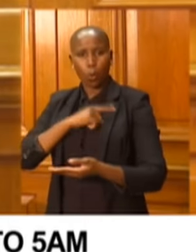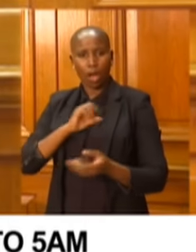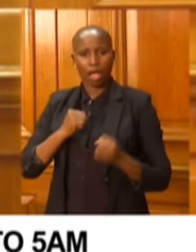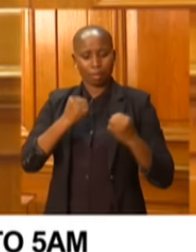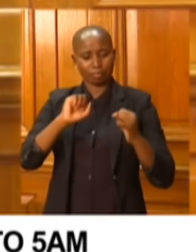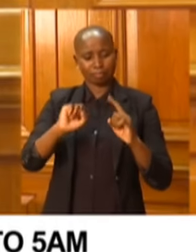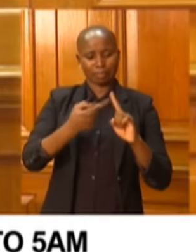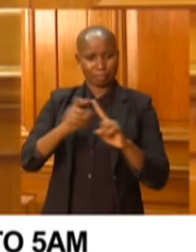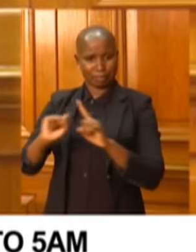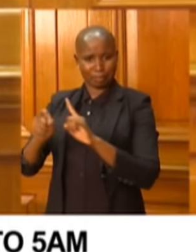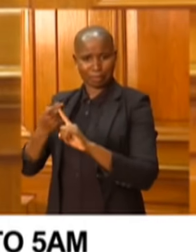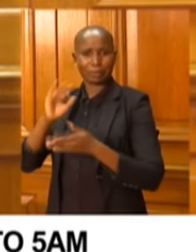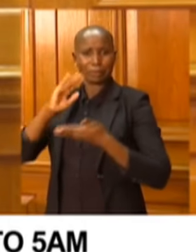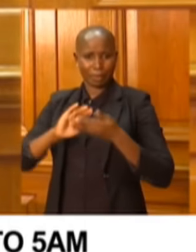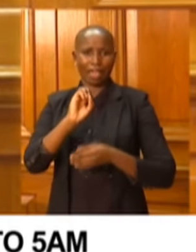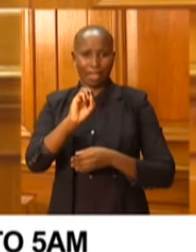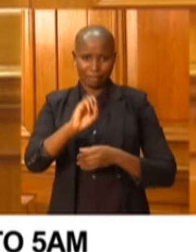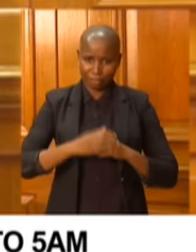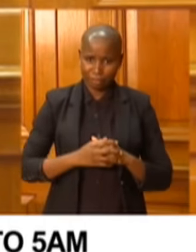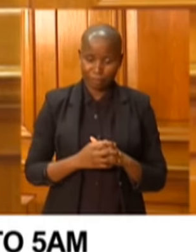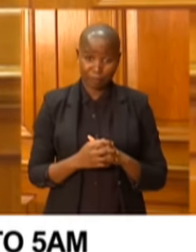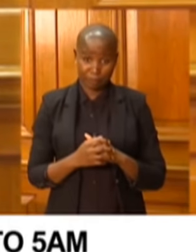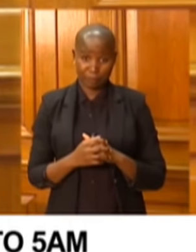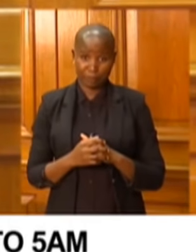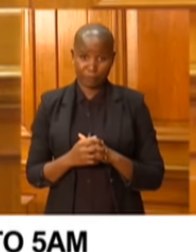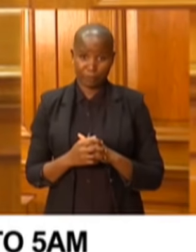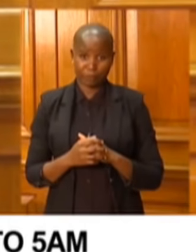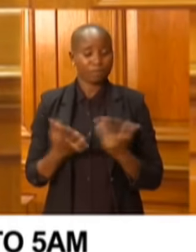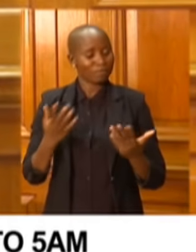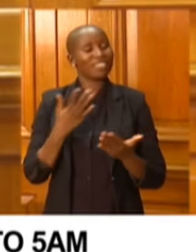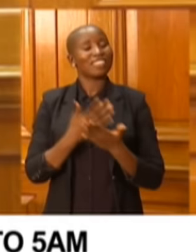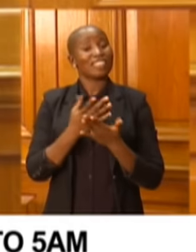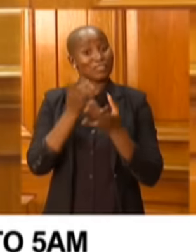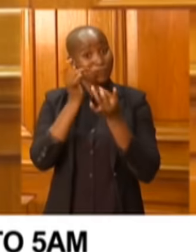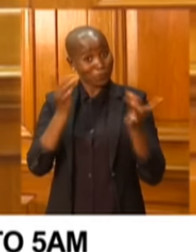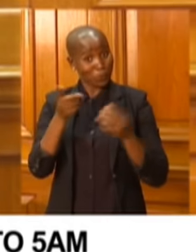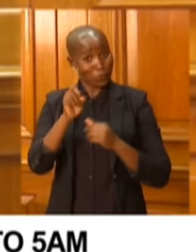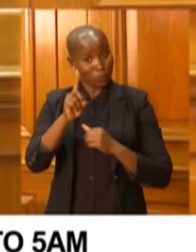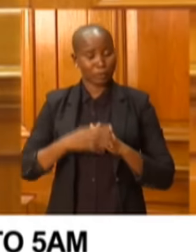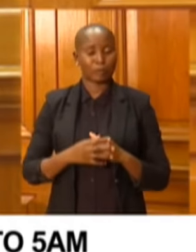the New Year period. I must mention this one.